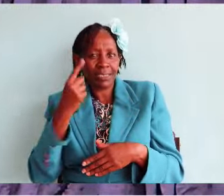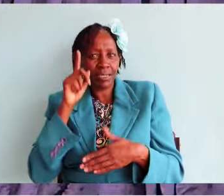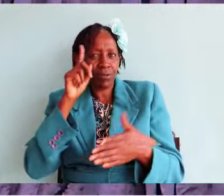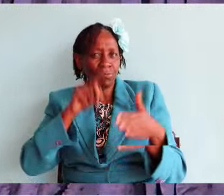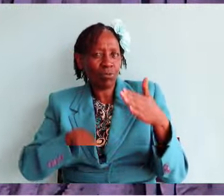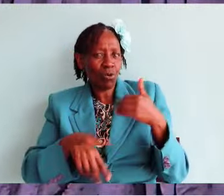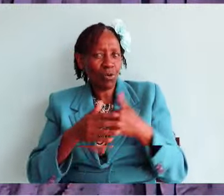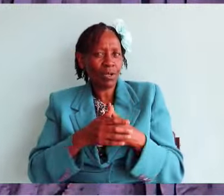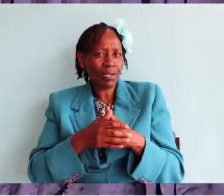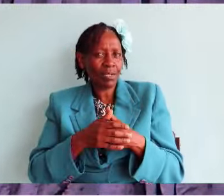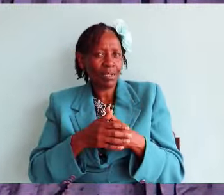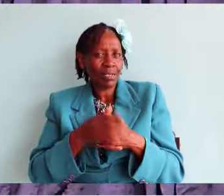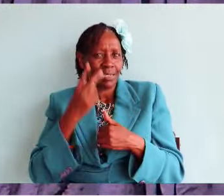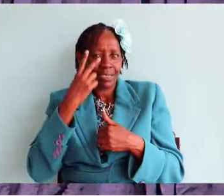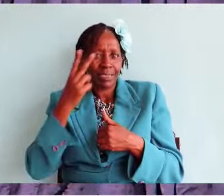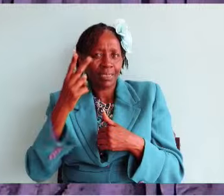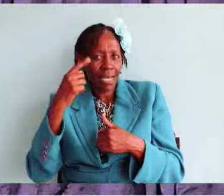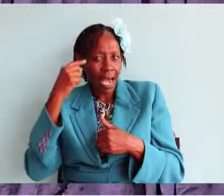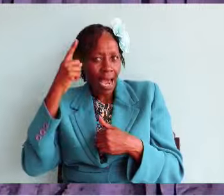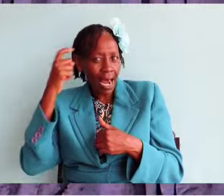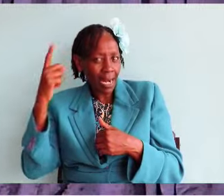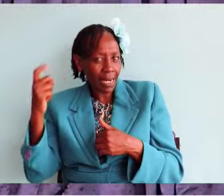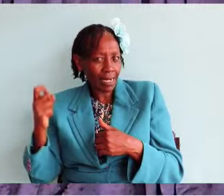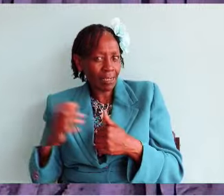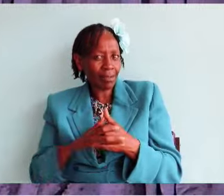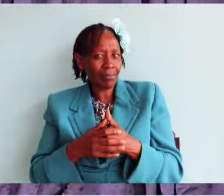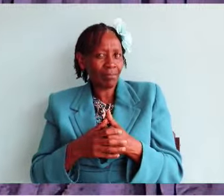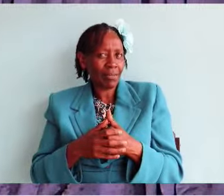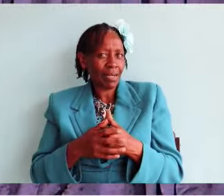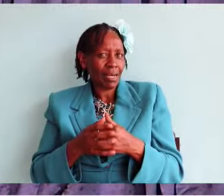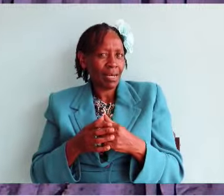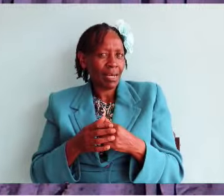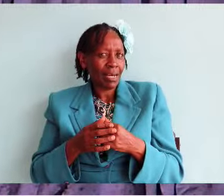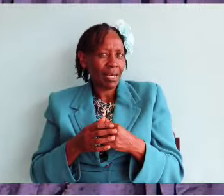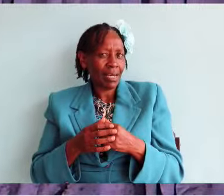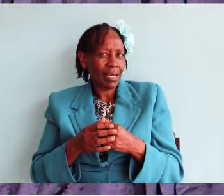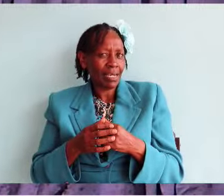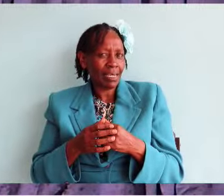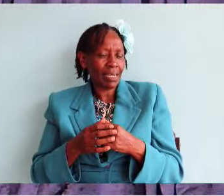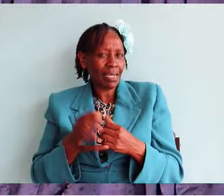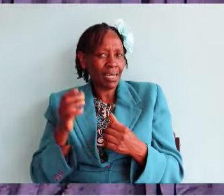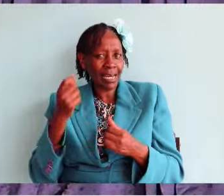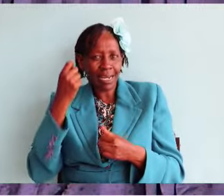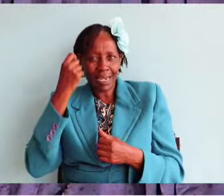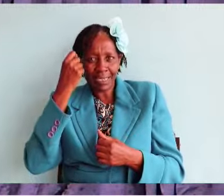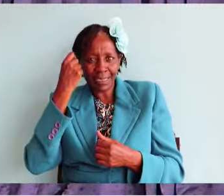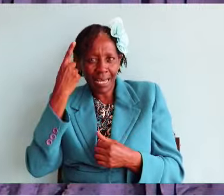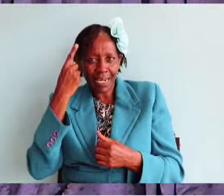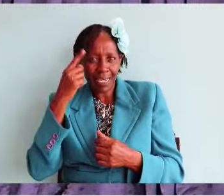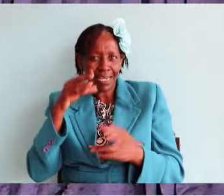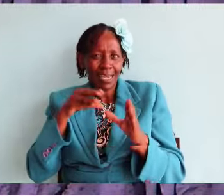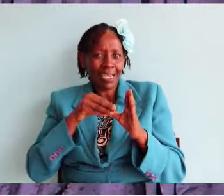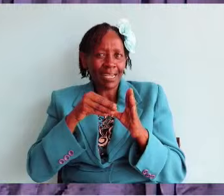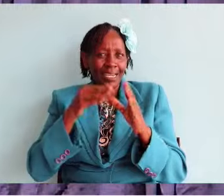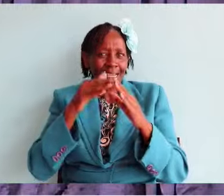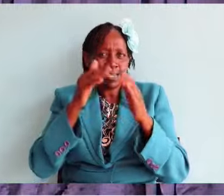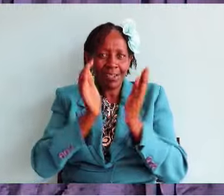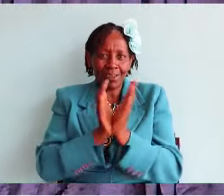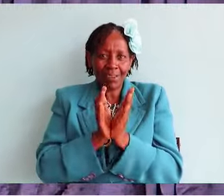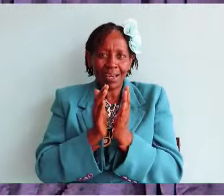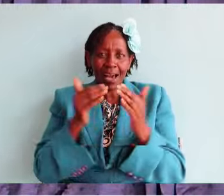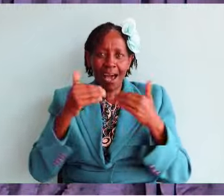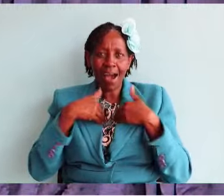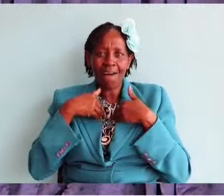they will share a dream. And the interpretation of that dream is that Gideon has conquered this battle. And they discuss